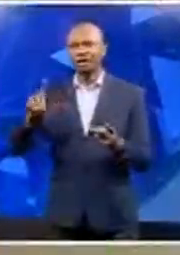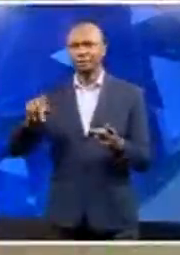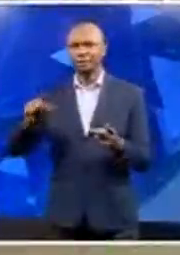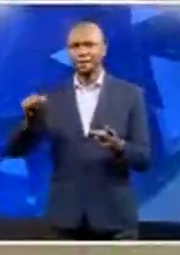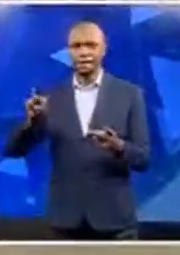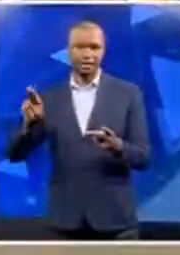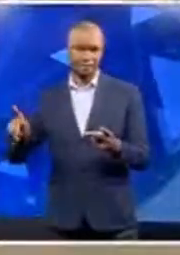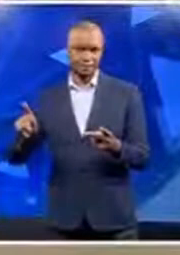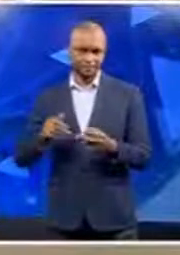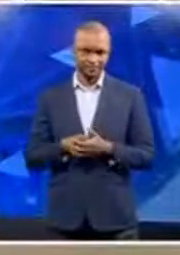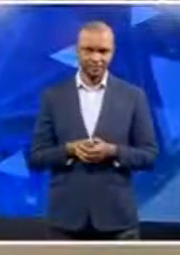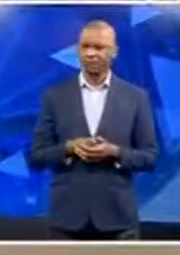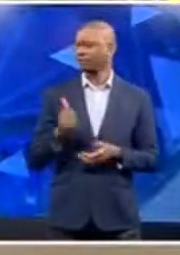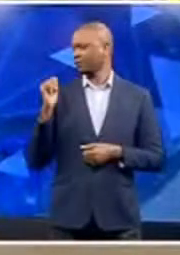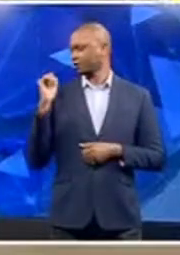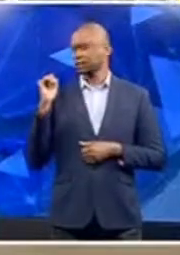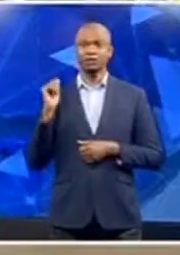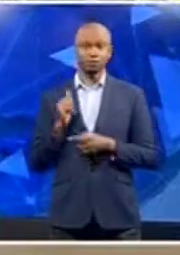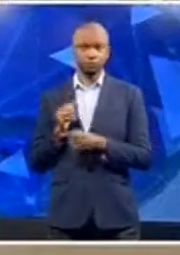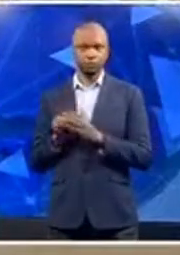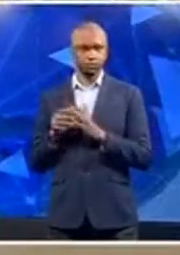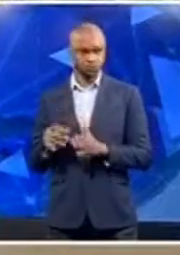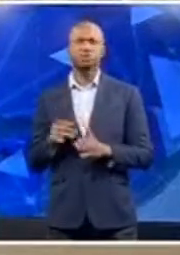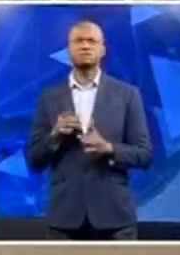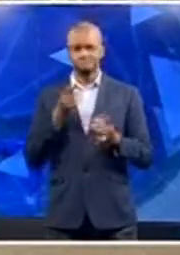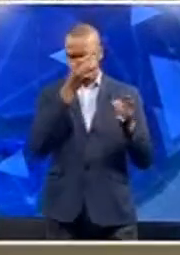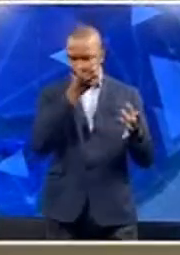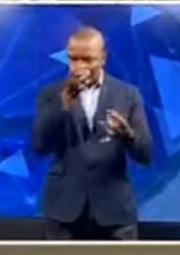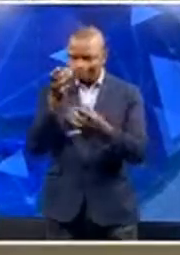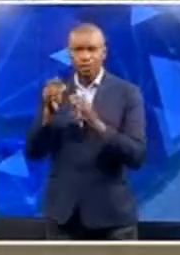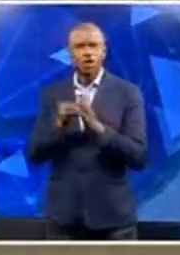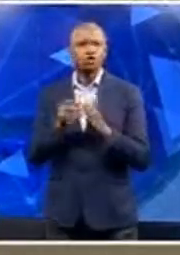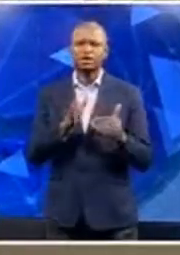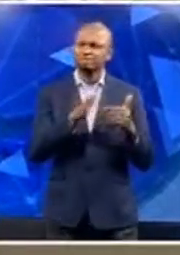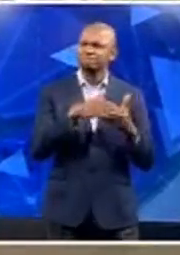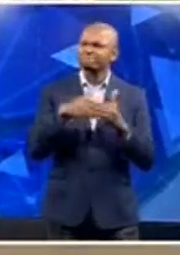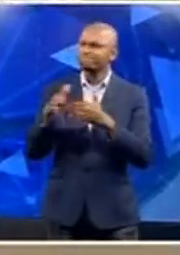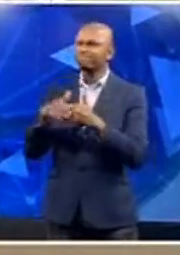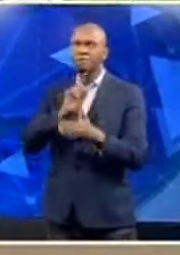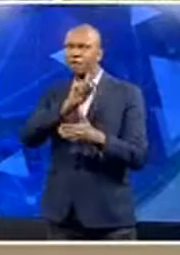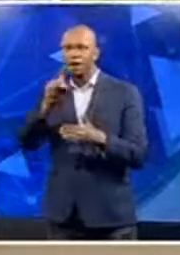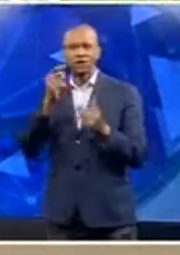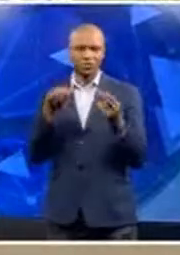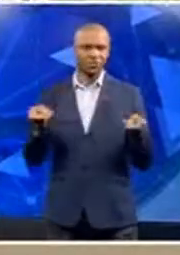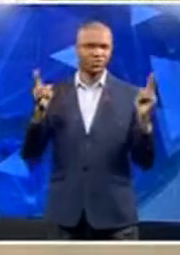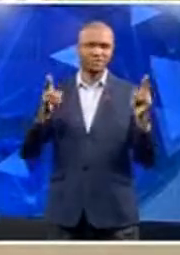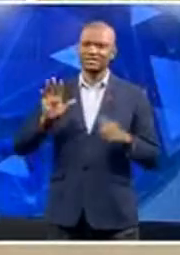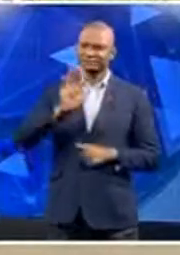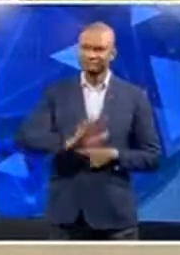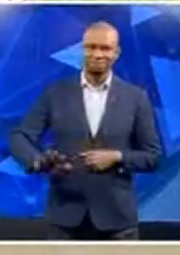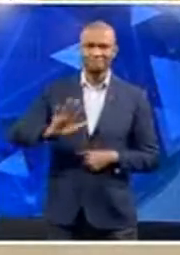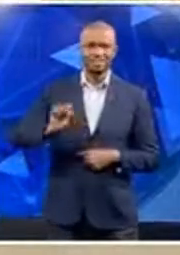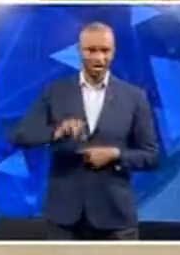kuvalwa kwetikhungo temfundo lephakeme kulo lonke lelive tangena etitaladini emaphoyisa asebenzise emandi kutihlakata